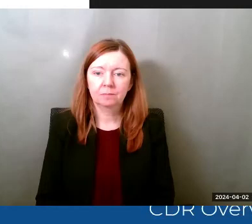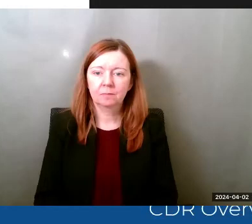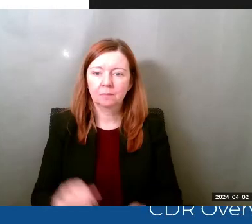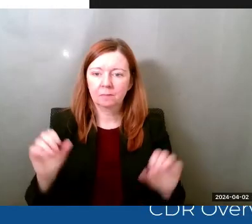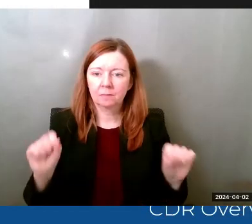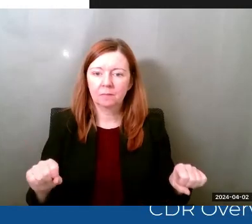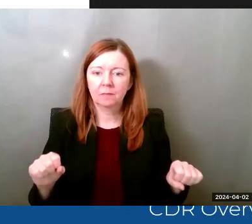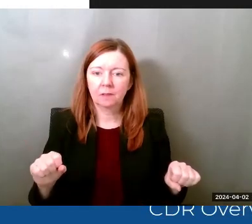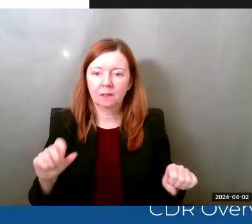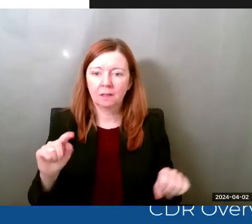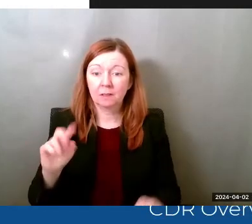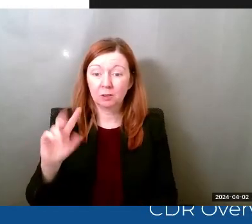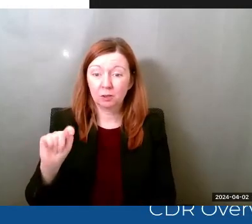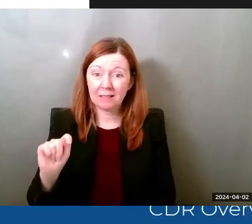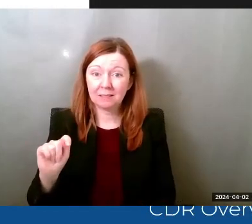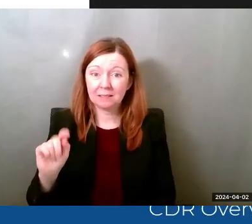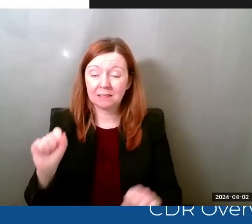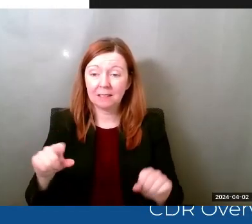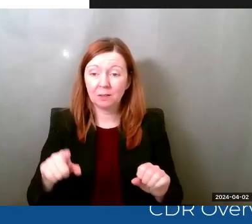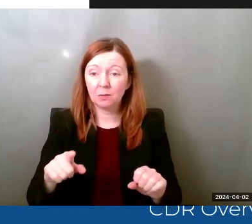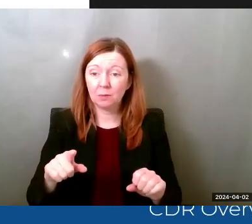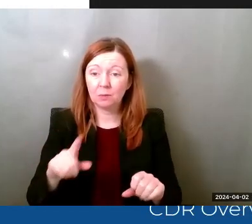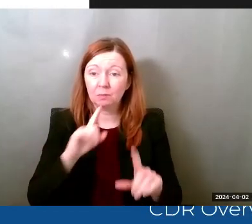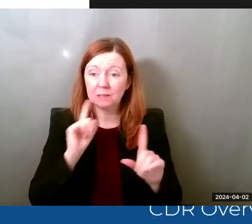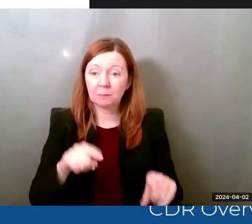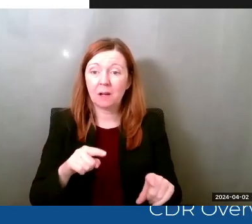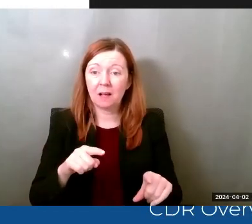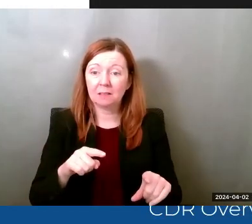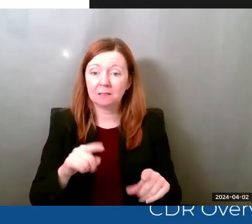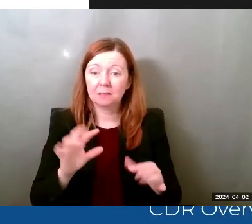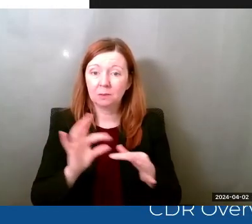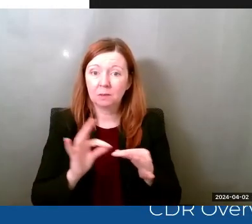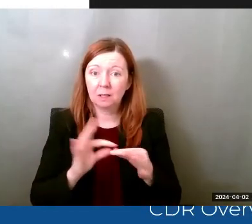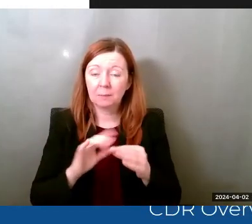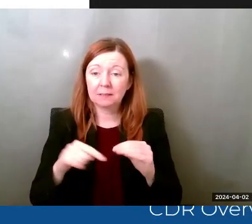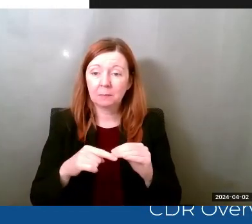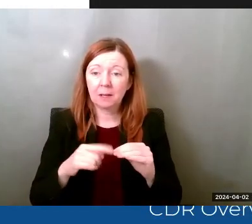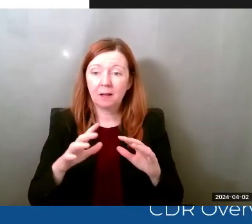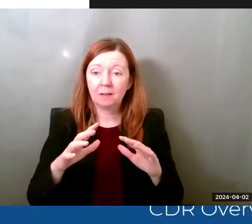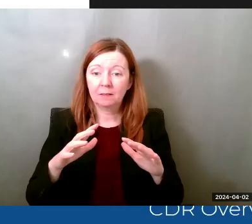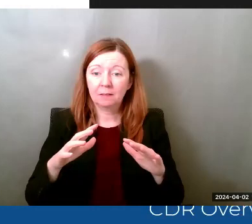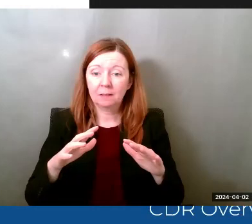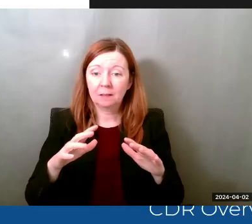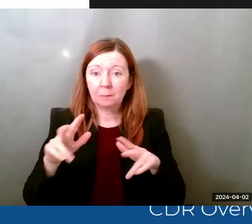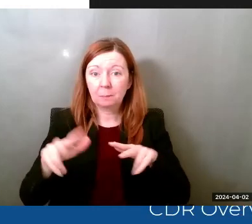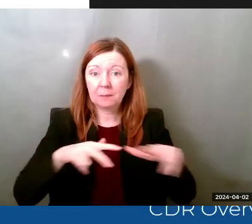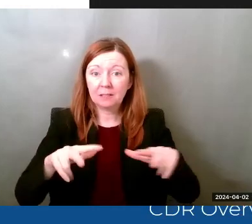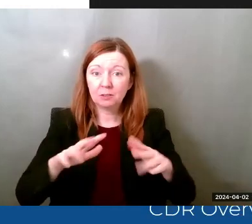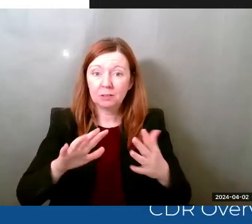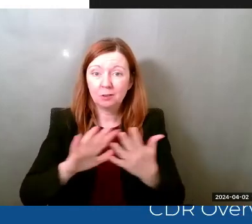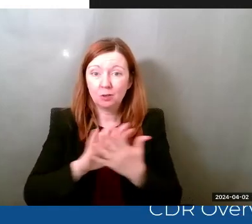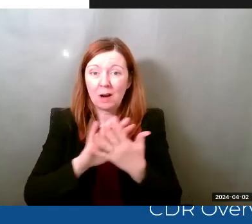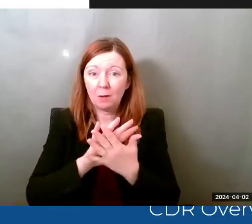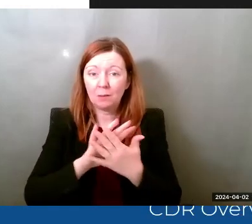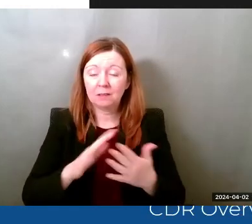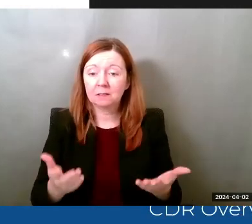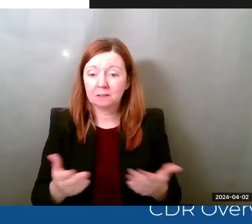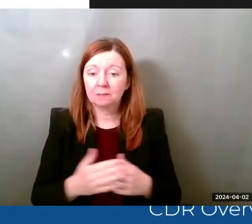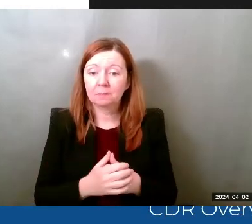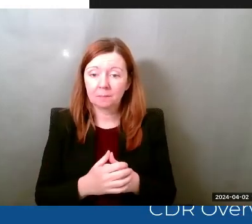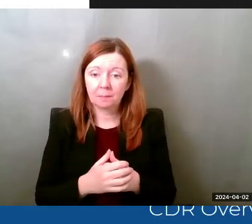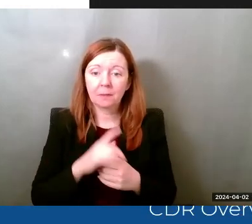take a first pass at the questions and comments around the crowd, pedestrian crowd? Sure.